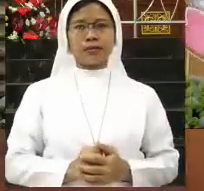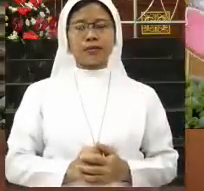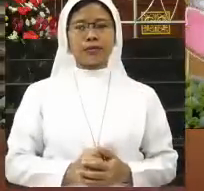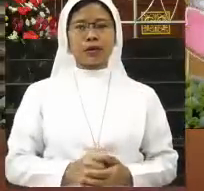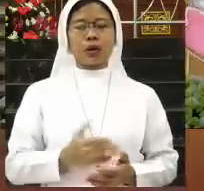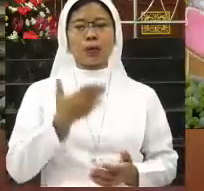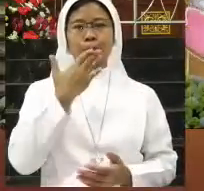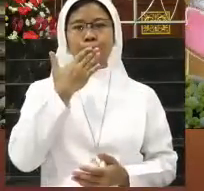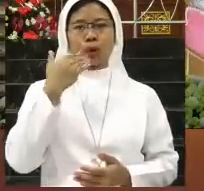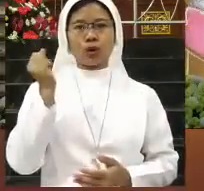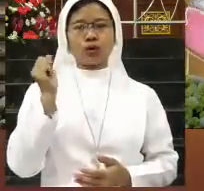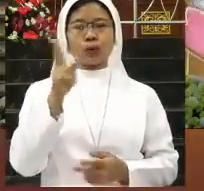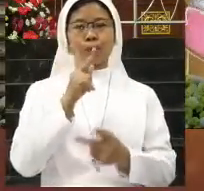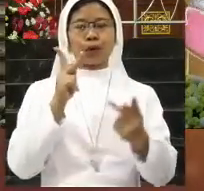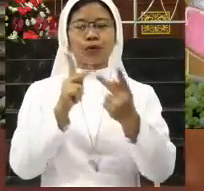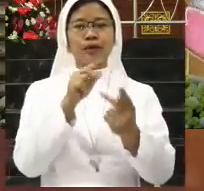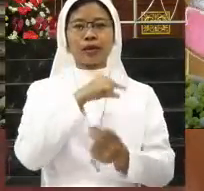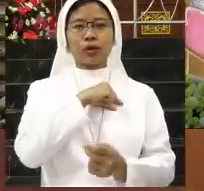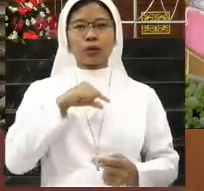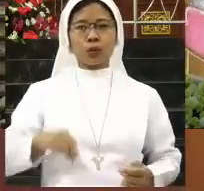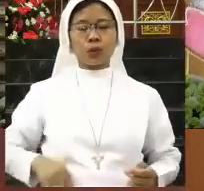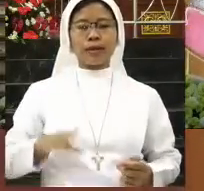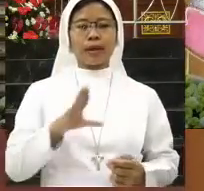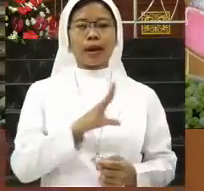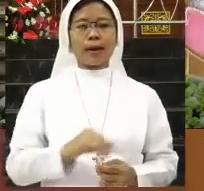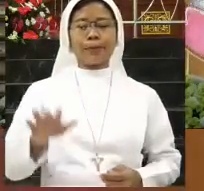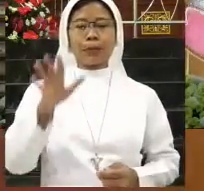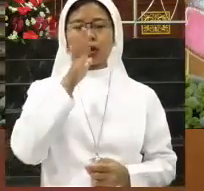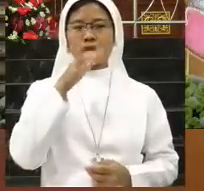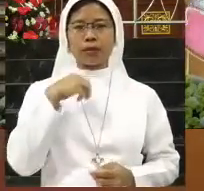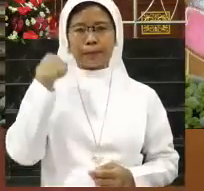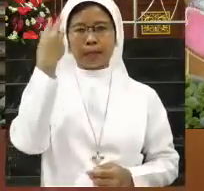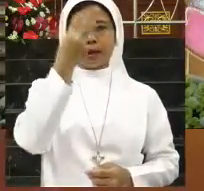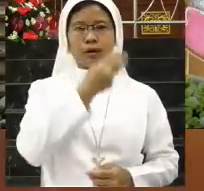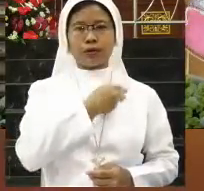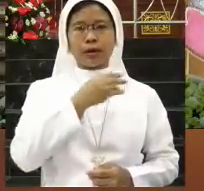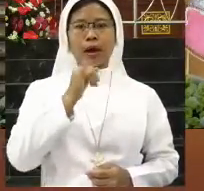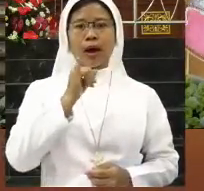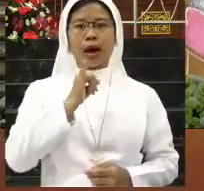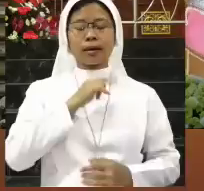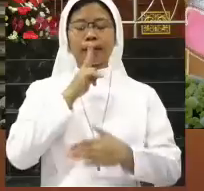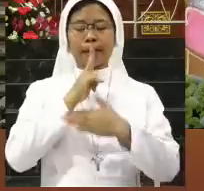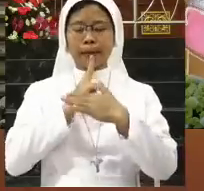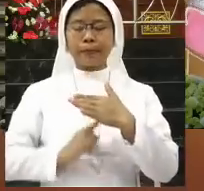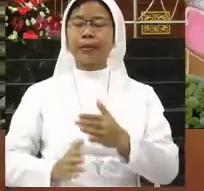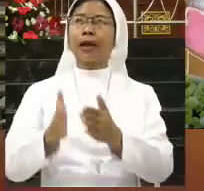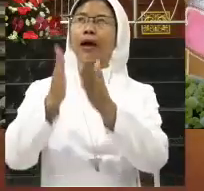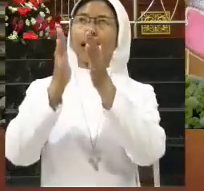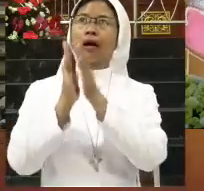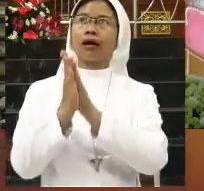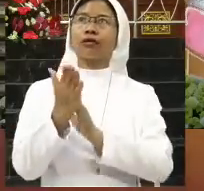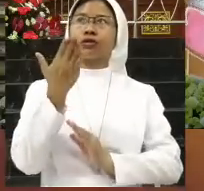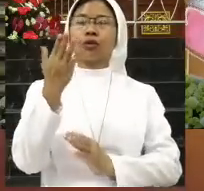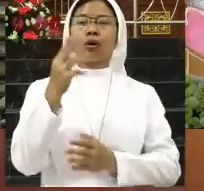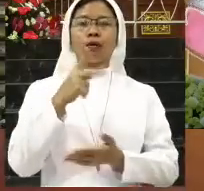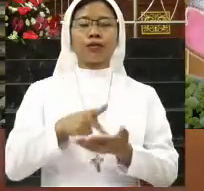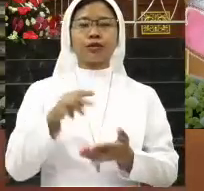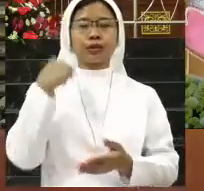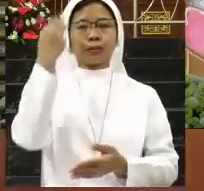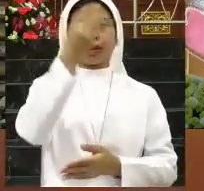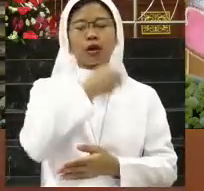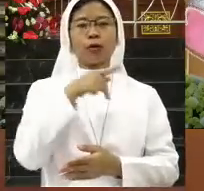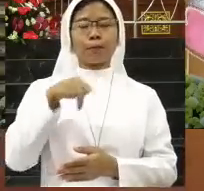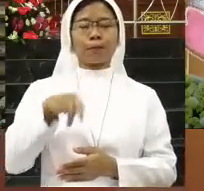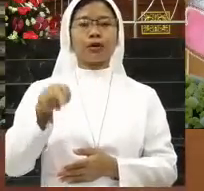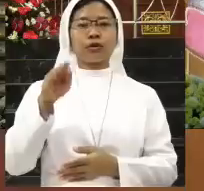O most perfect Queen and Mother Mary, I humbly beseech you, O Virgin of